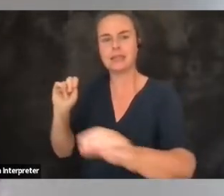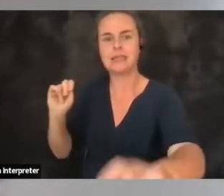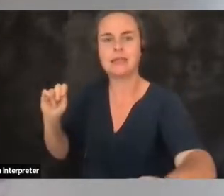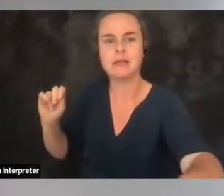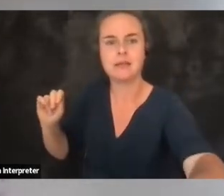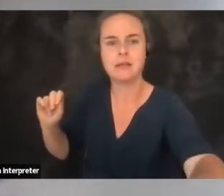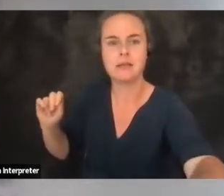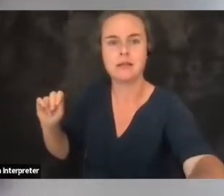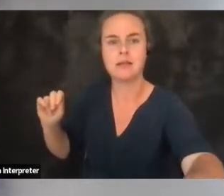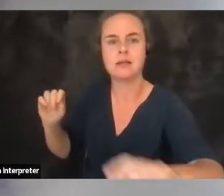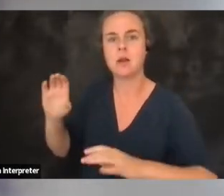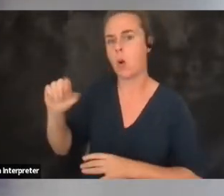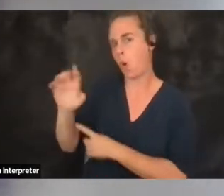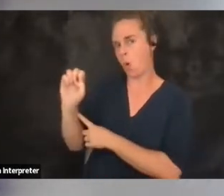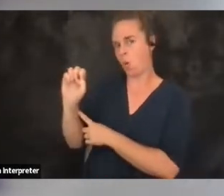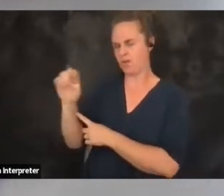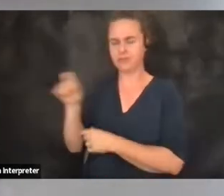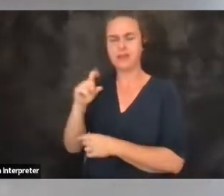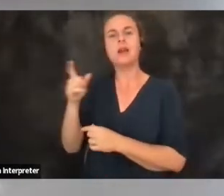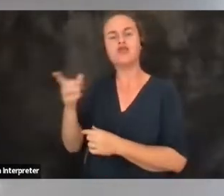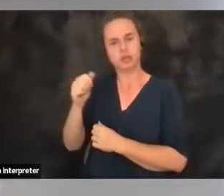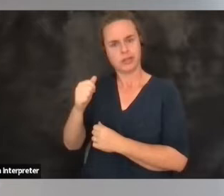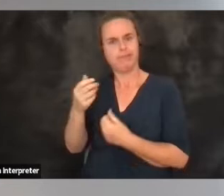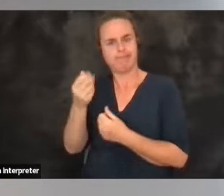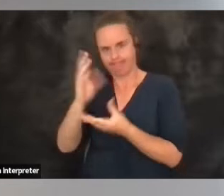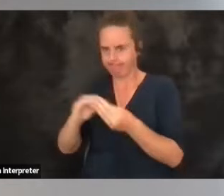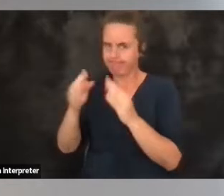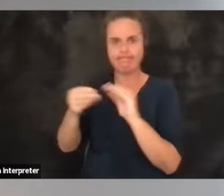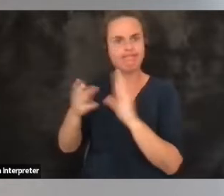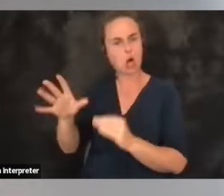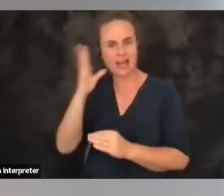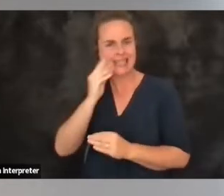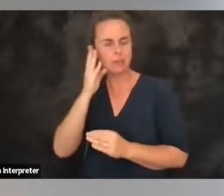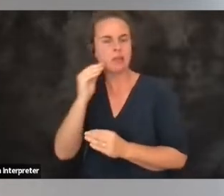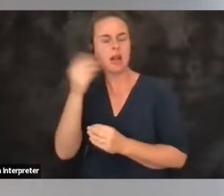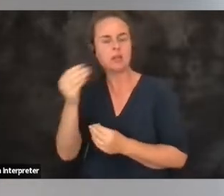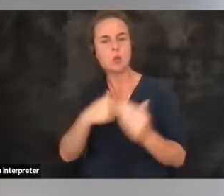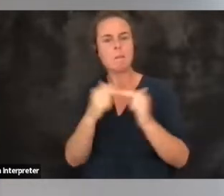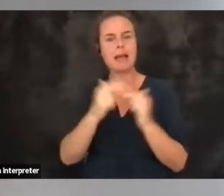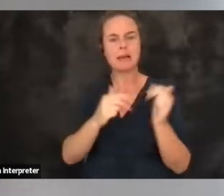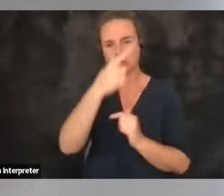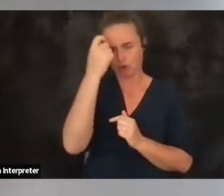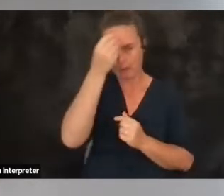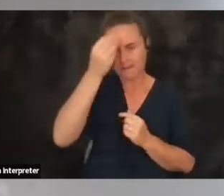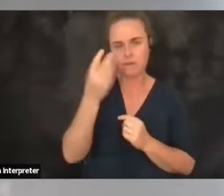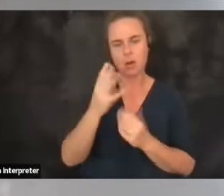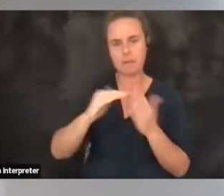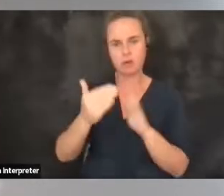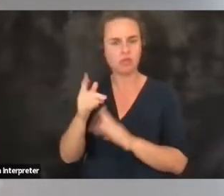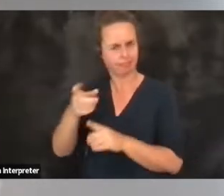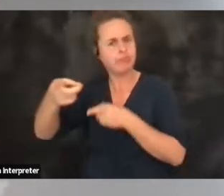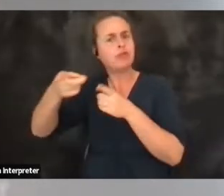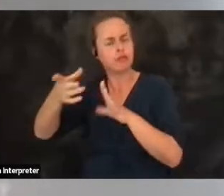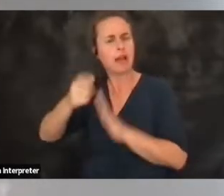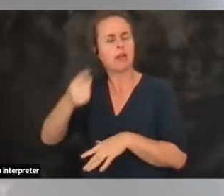building a trauma-informed community. Dr. Goldstein-Cole currently serves as Director of Research and Learning Initiatives for